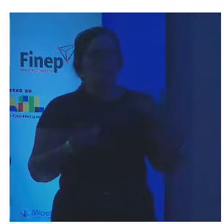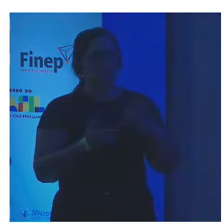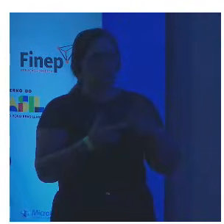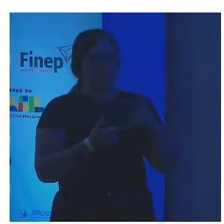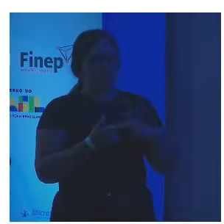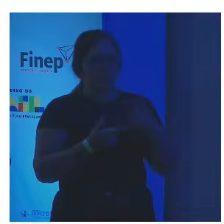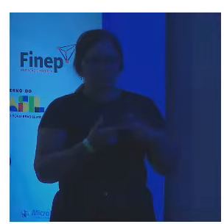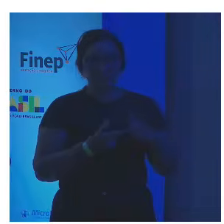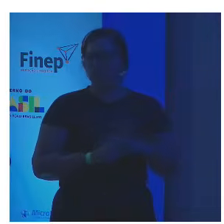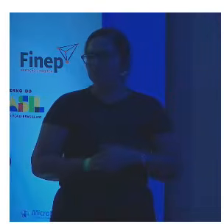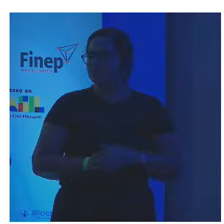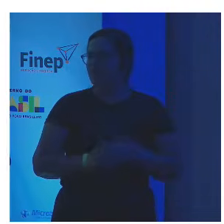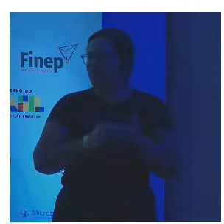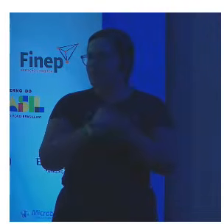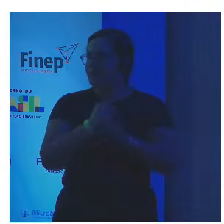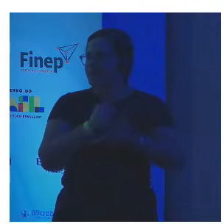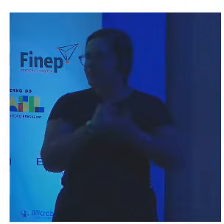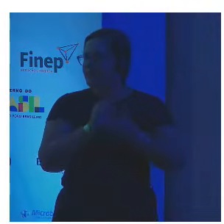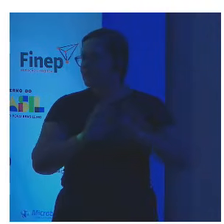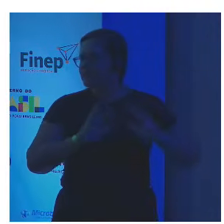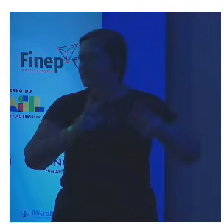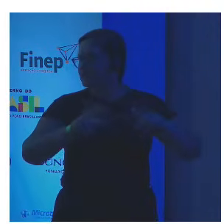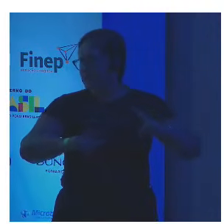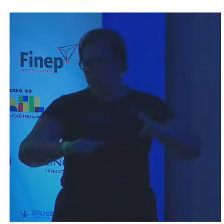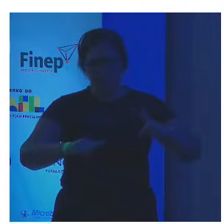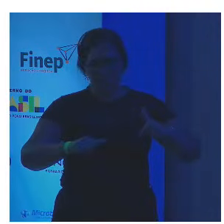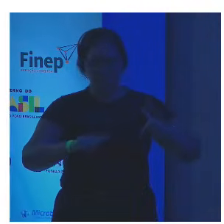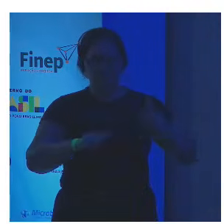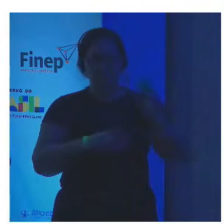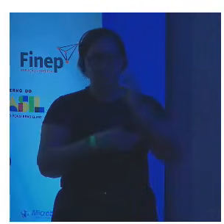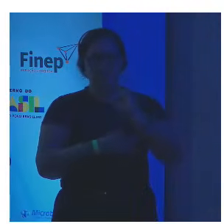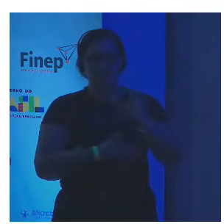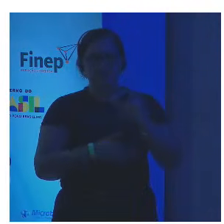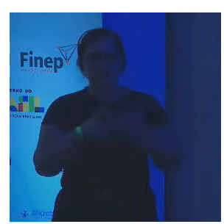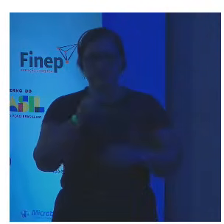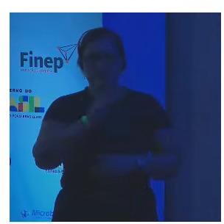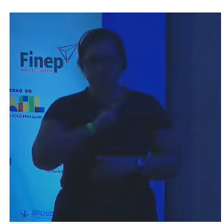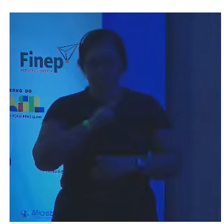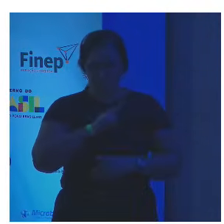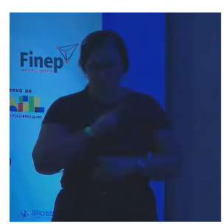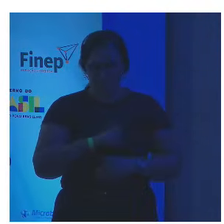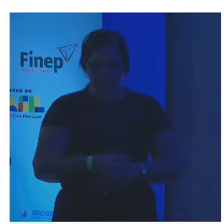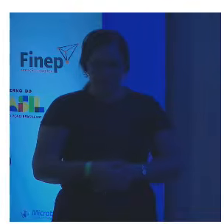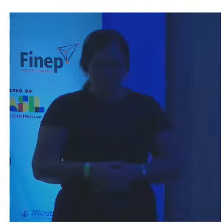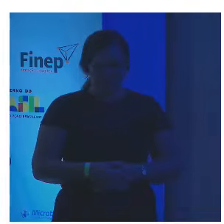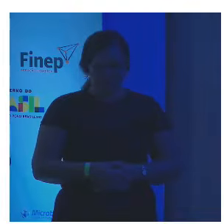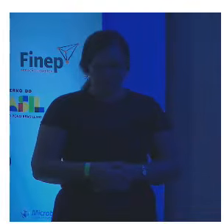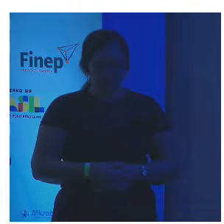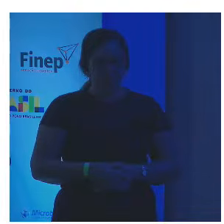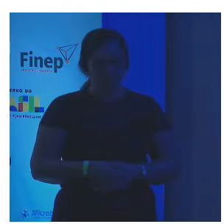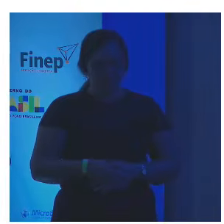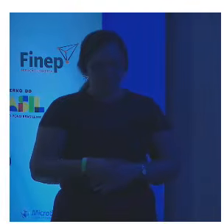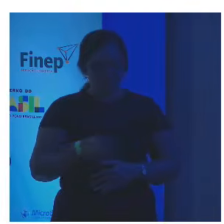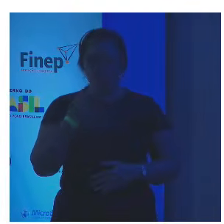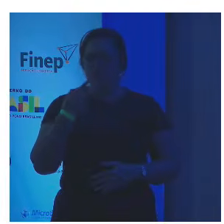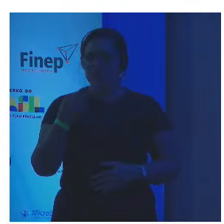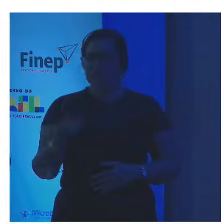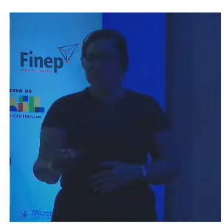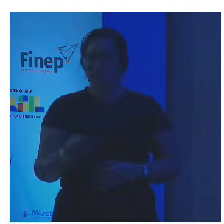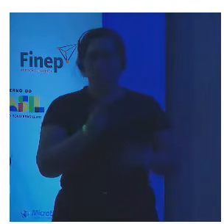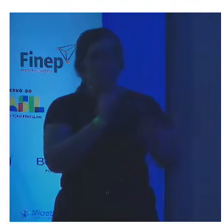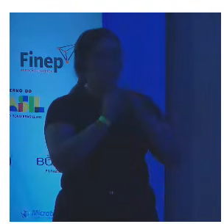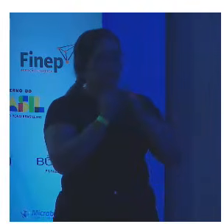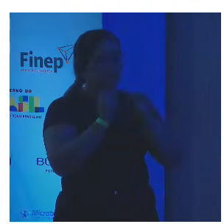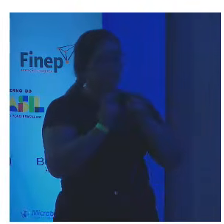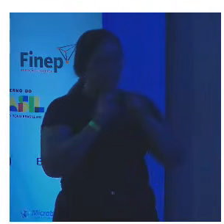all the scientific publications that we have, synthesis, and something that is released for the journalists, for the citizens, for things. We made it